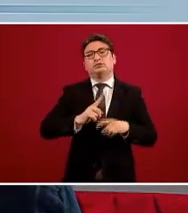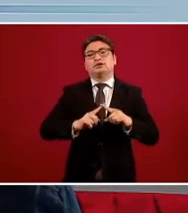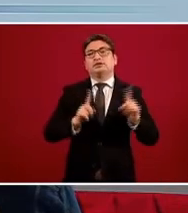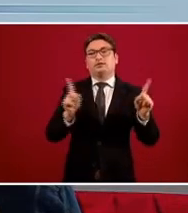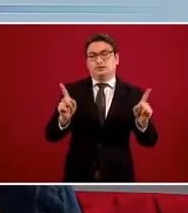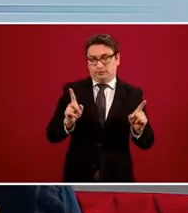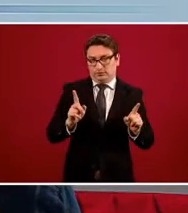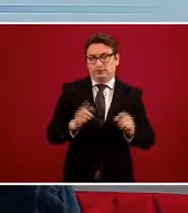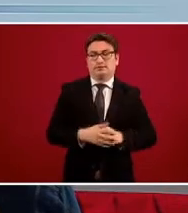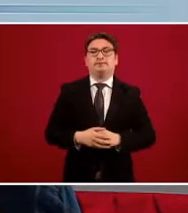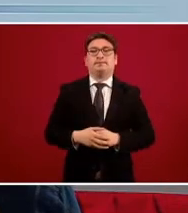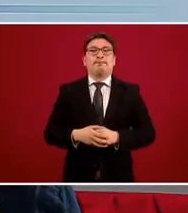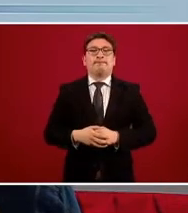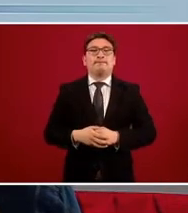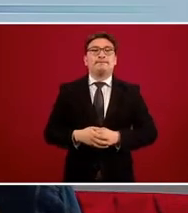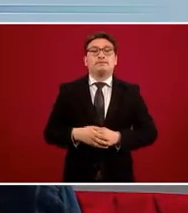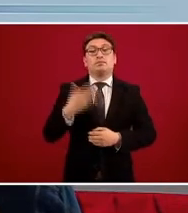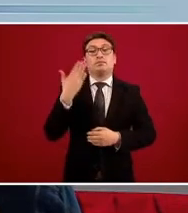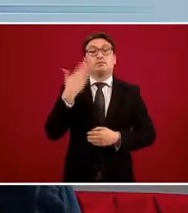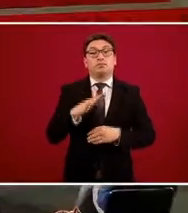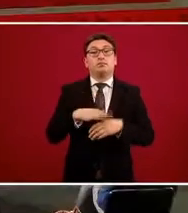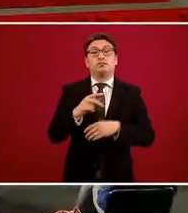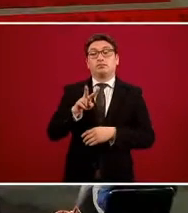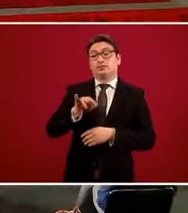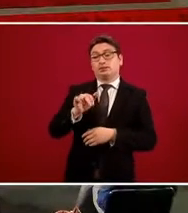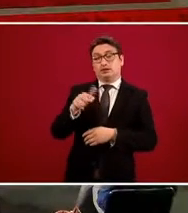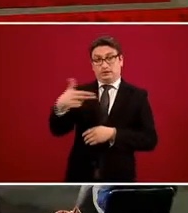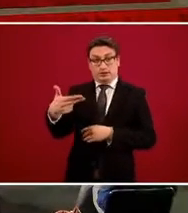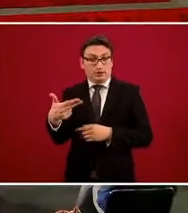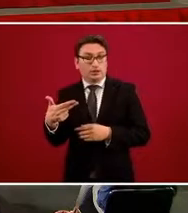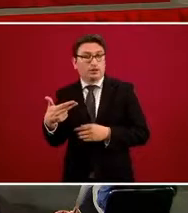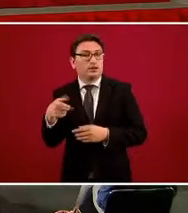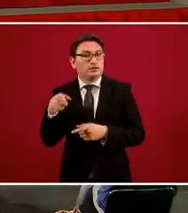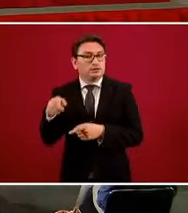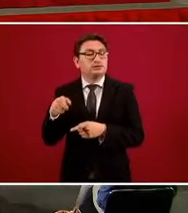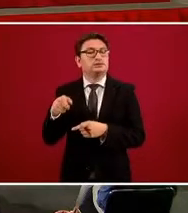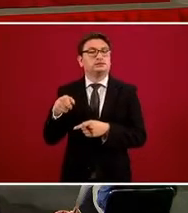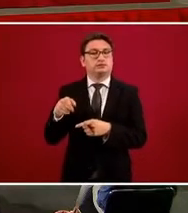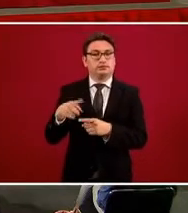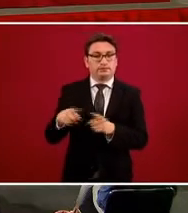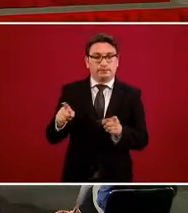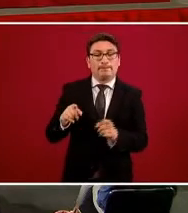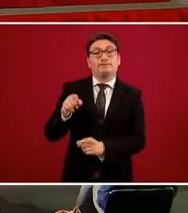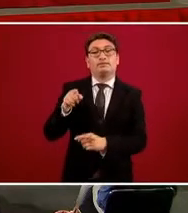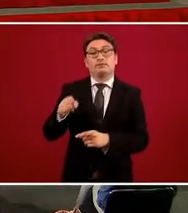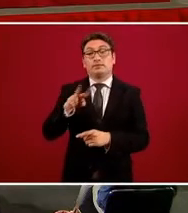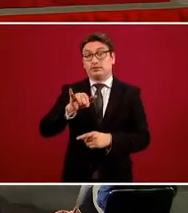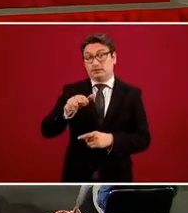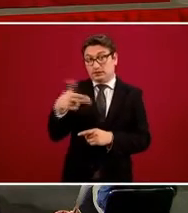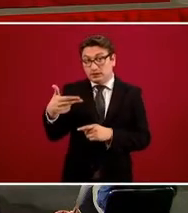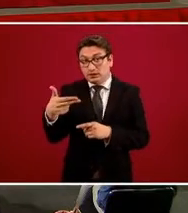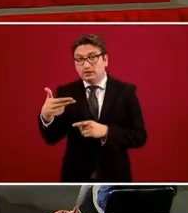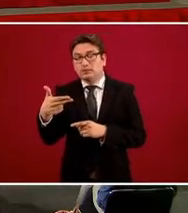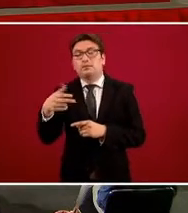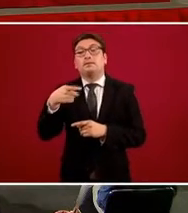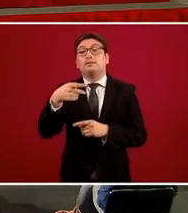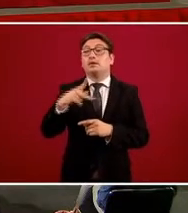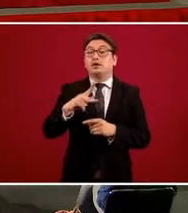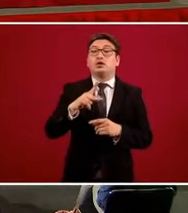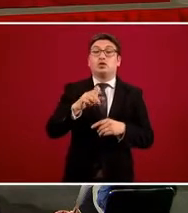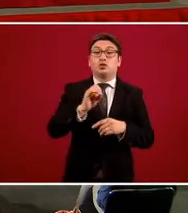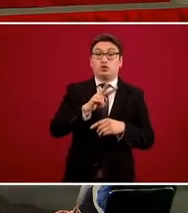call an opportunistic disease, that is a clinical term for it, even though it is not considered to be one of these